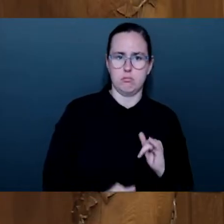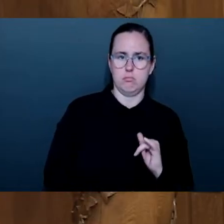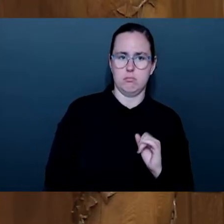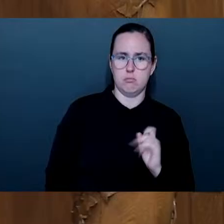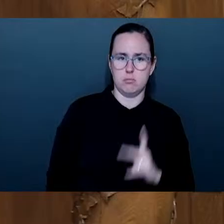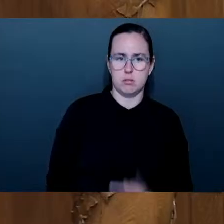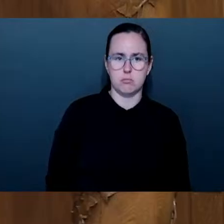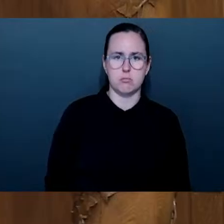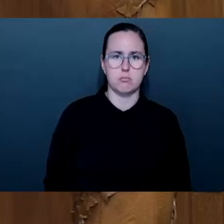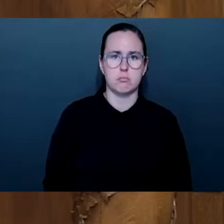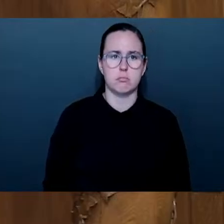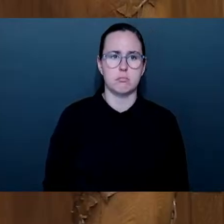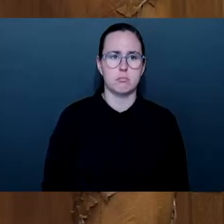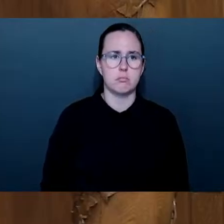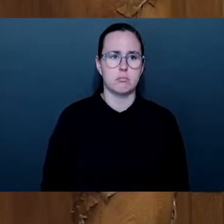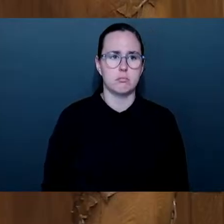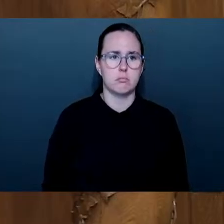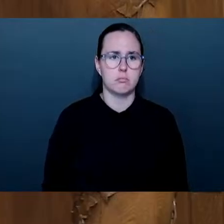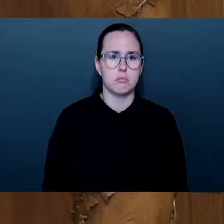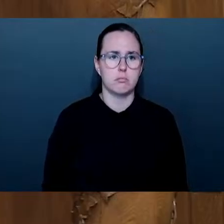House Leader of the fourth party.